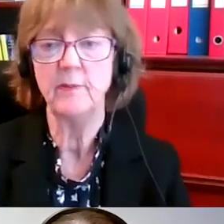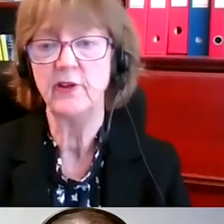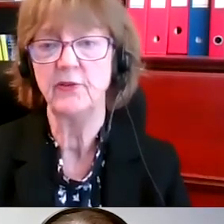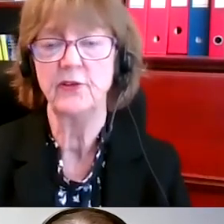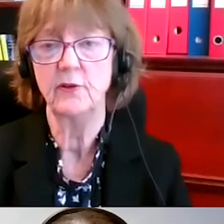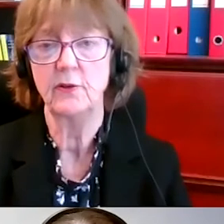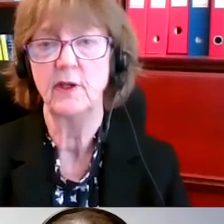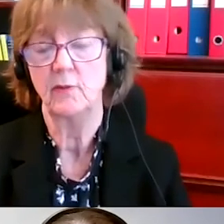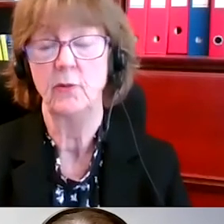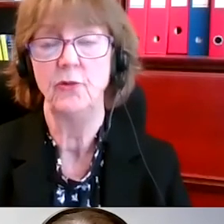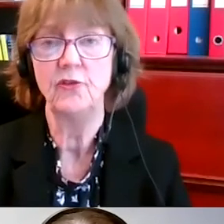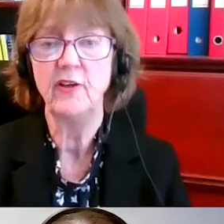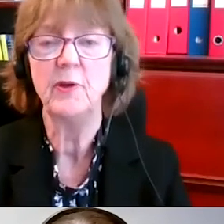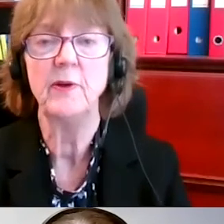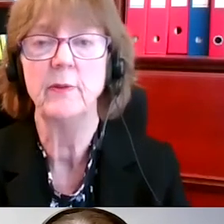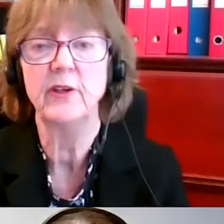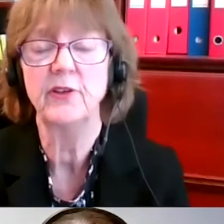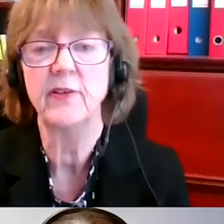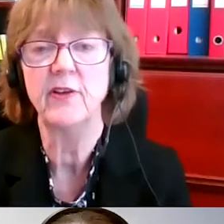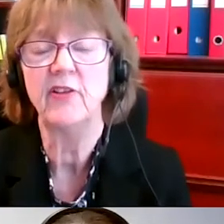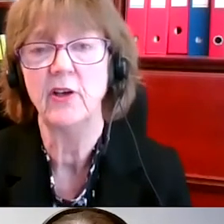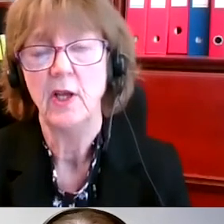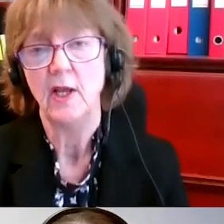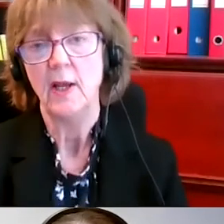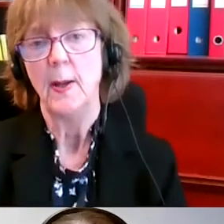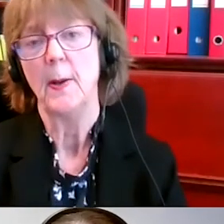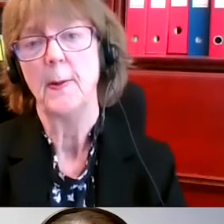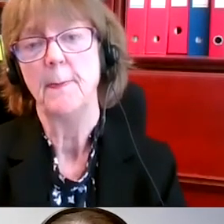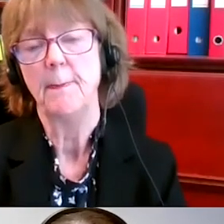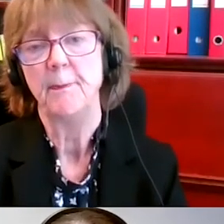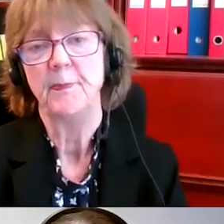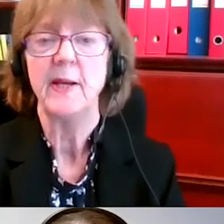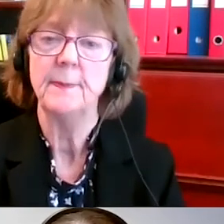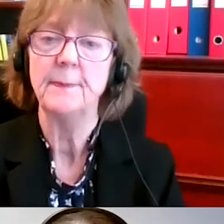between themselves, or two screens between themselves and the teacher.